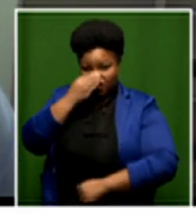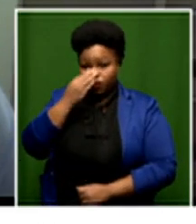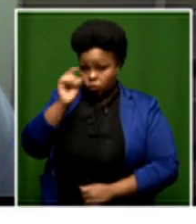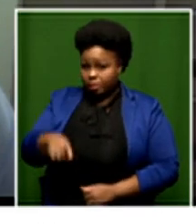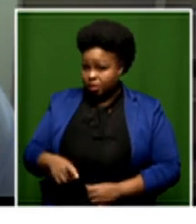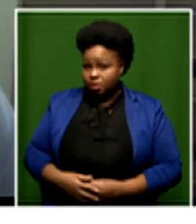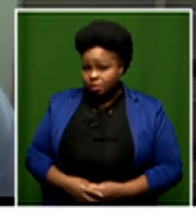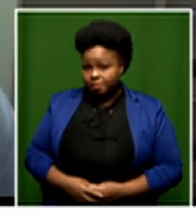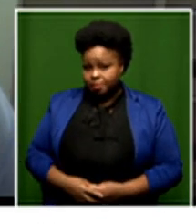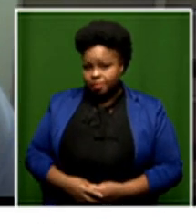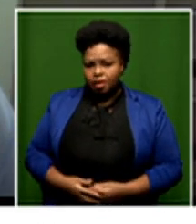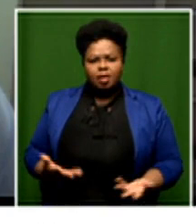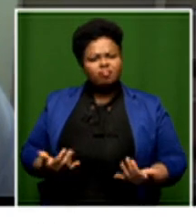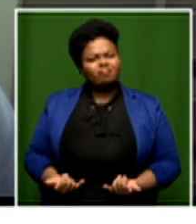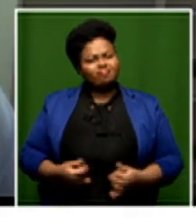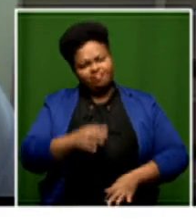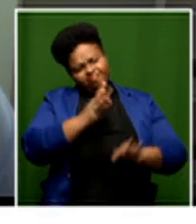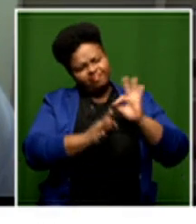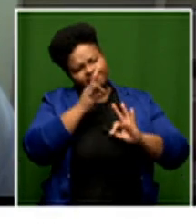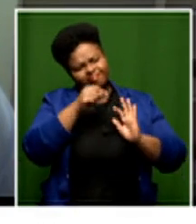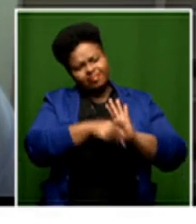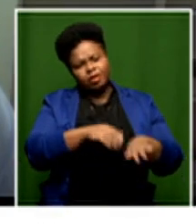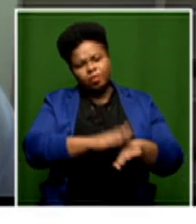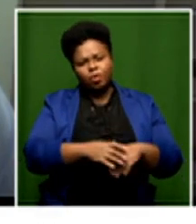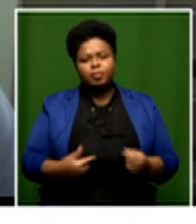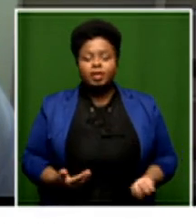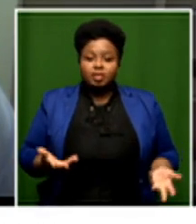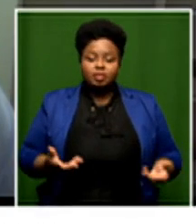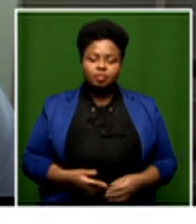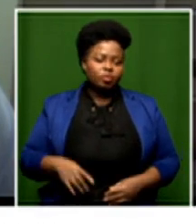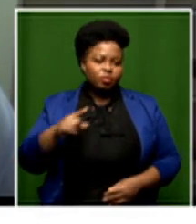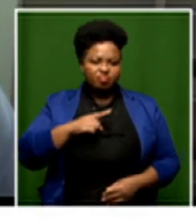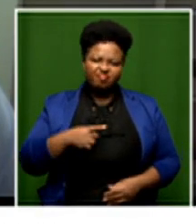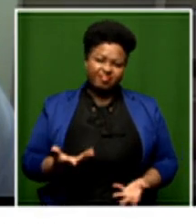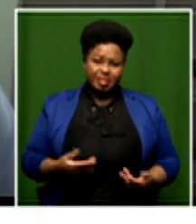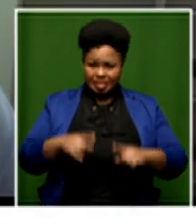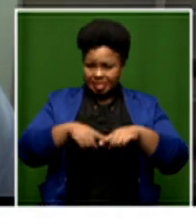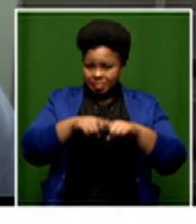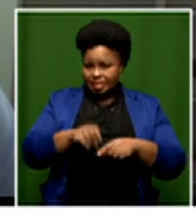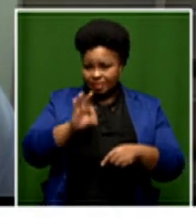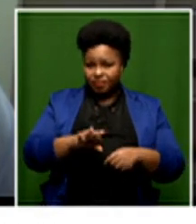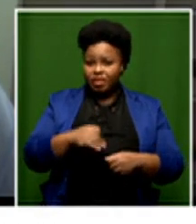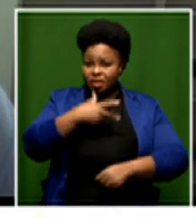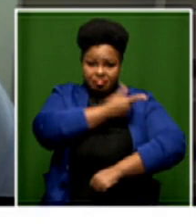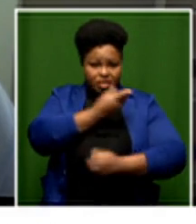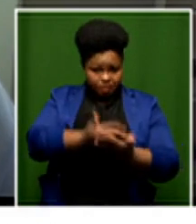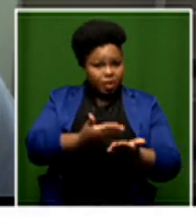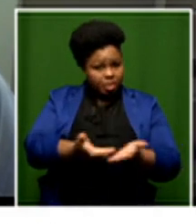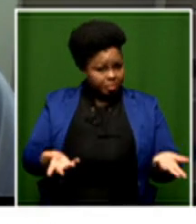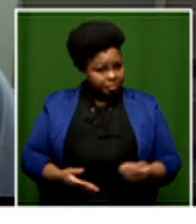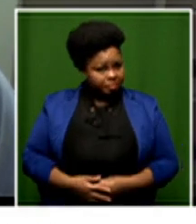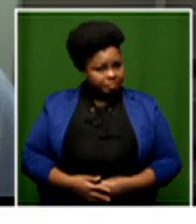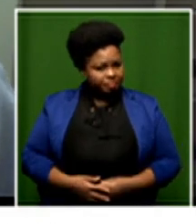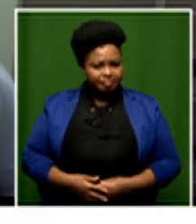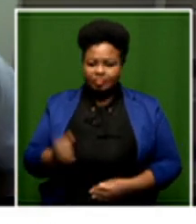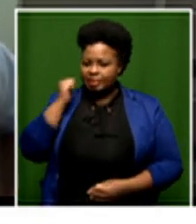that flu vaccine again. Now, talk to us about this, and it's always an issue of availability. No, thank you. I'm sorry,